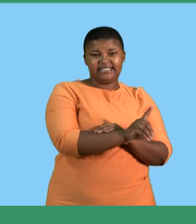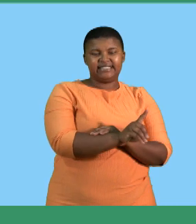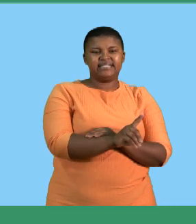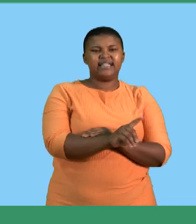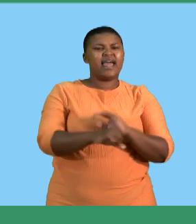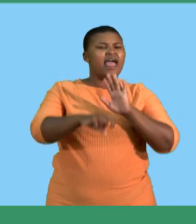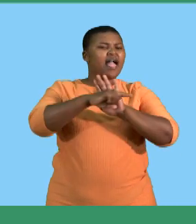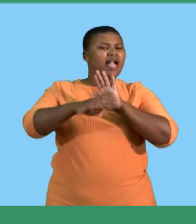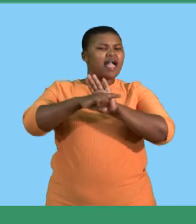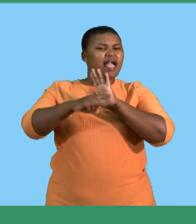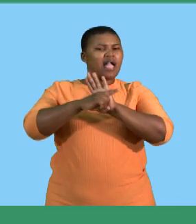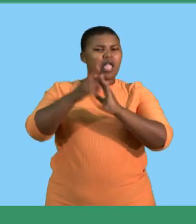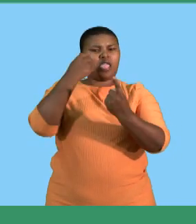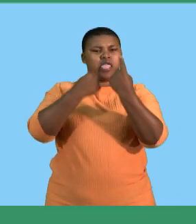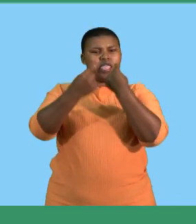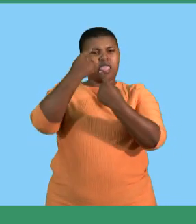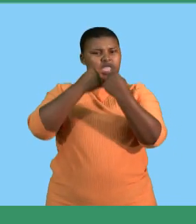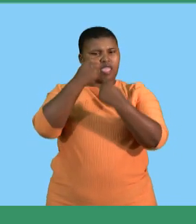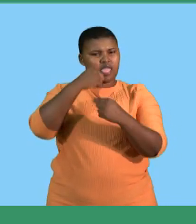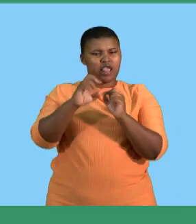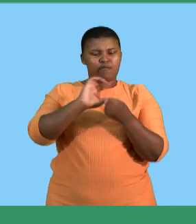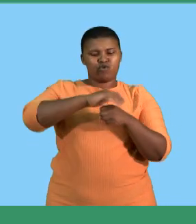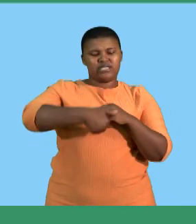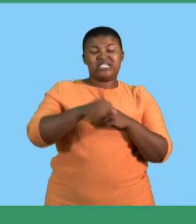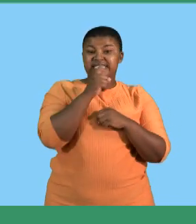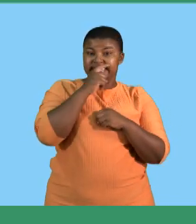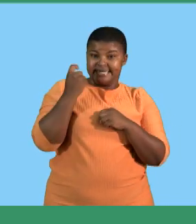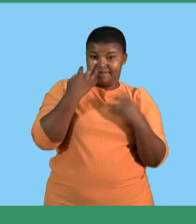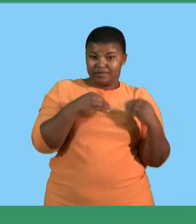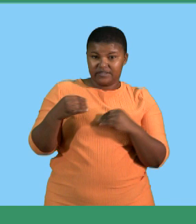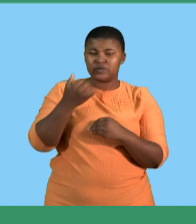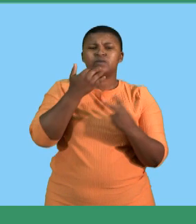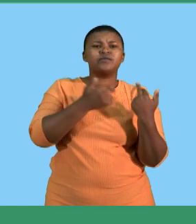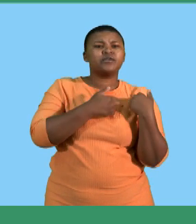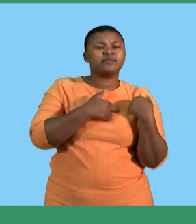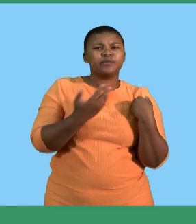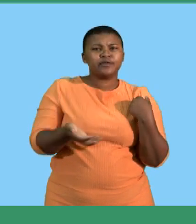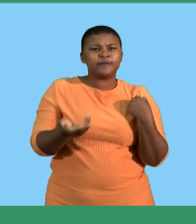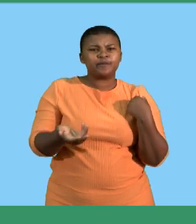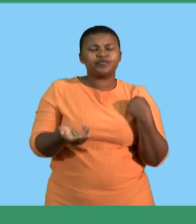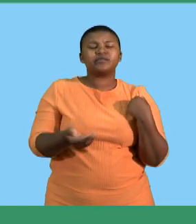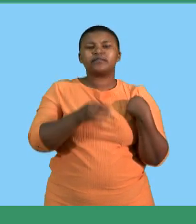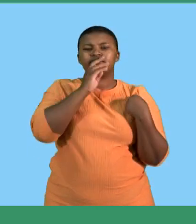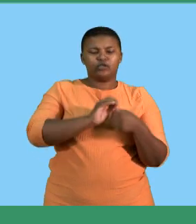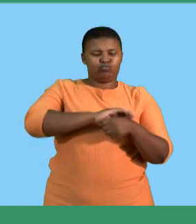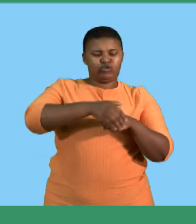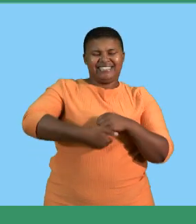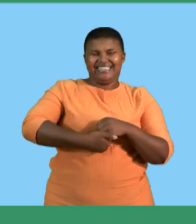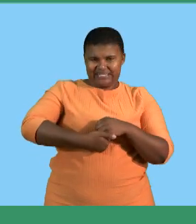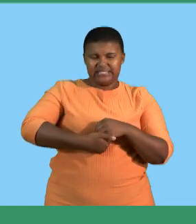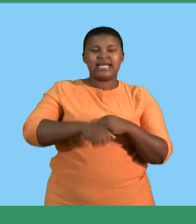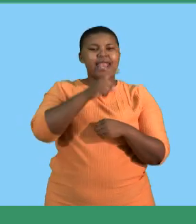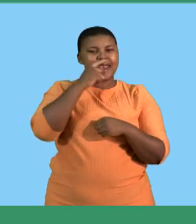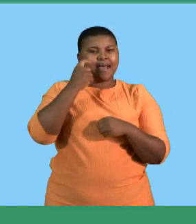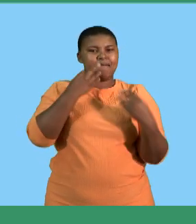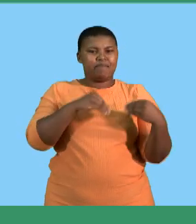addressing negative publicity to protect the image of the business. So when we refer to protecting the